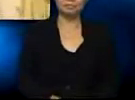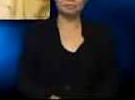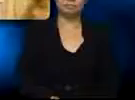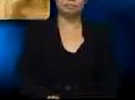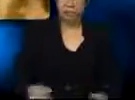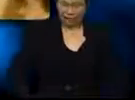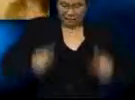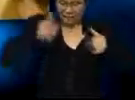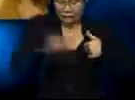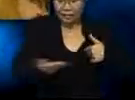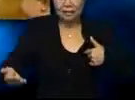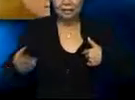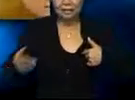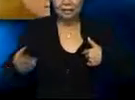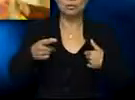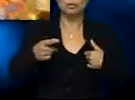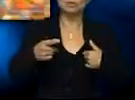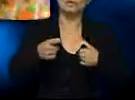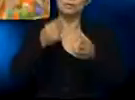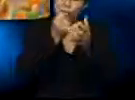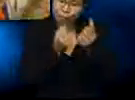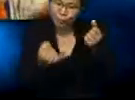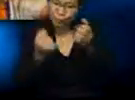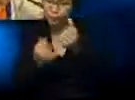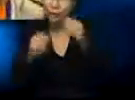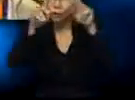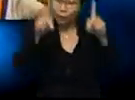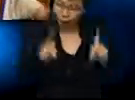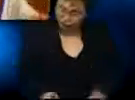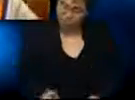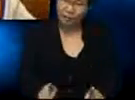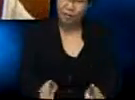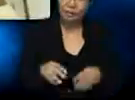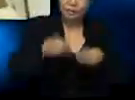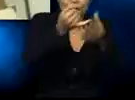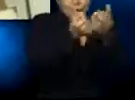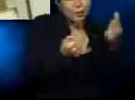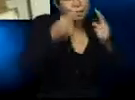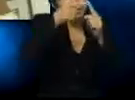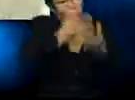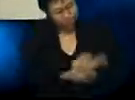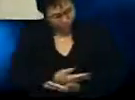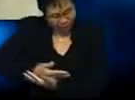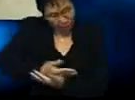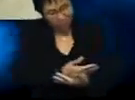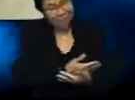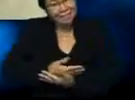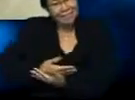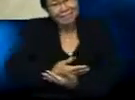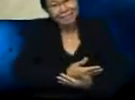Living things reproduce. Human beings give birth to baby.